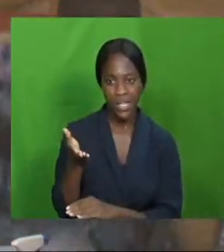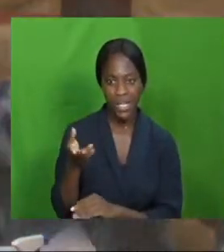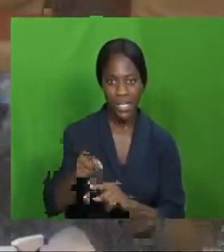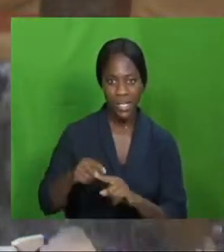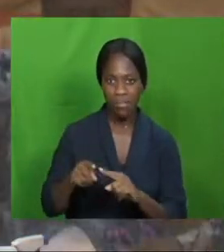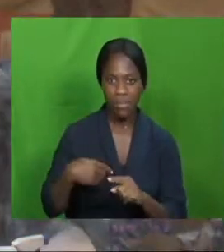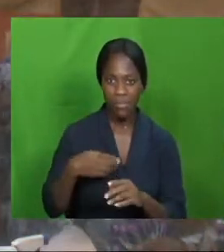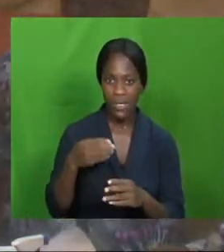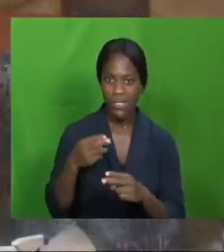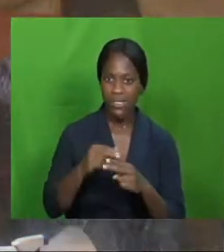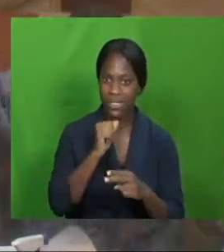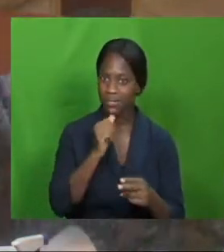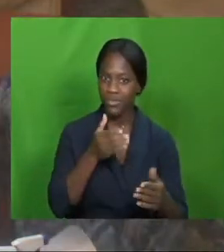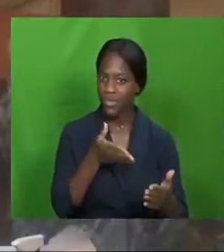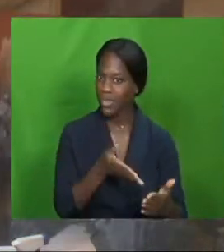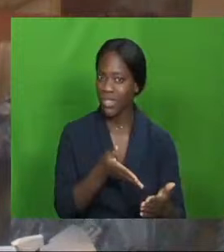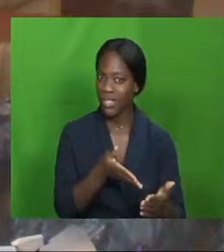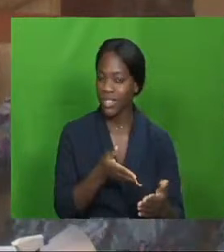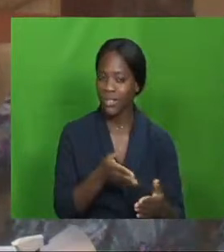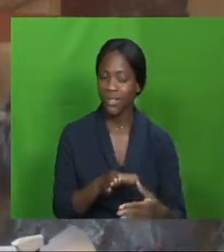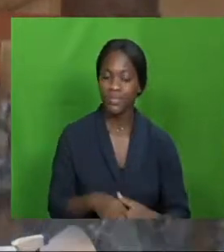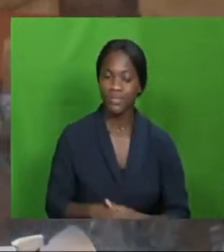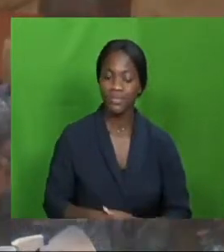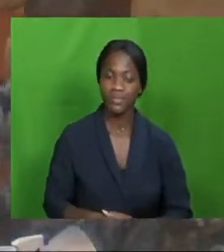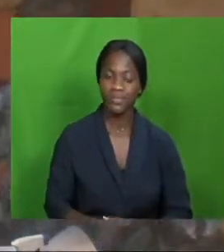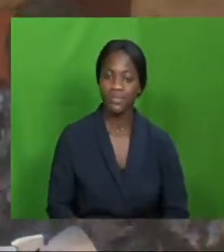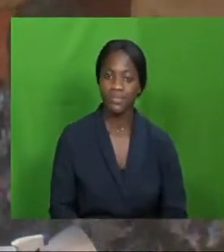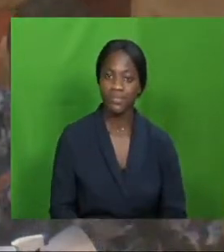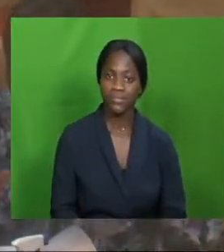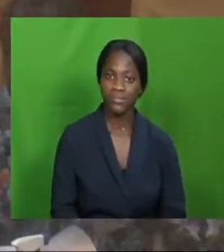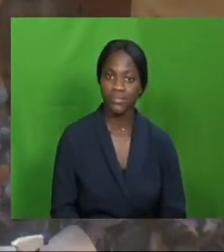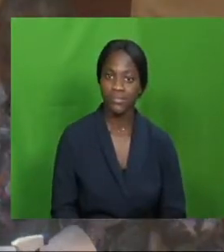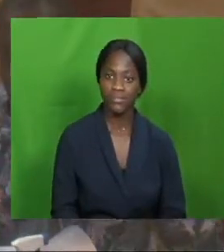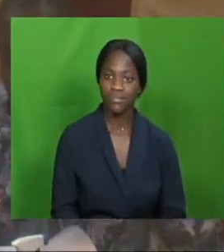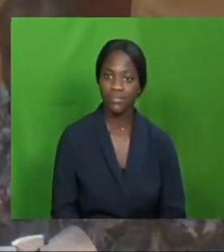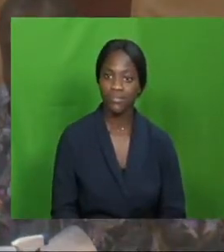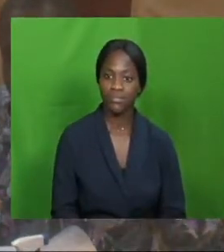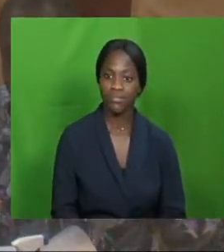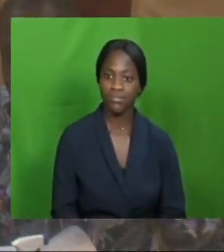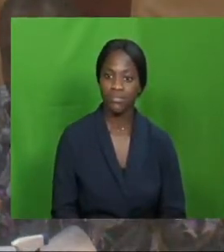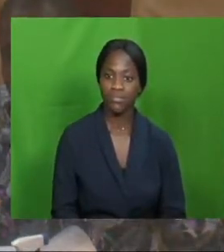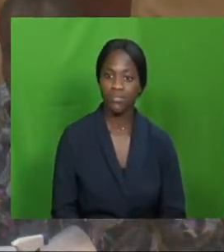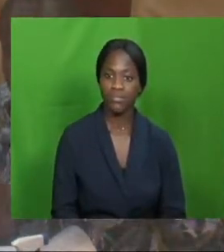is missing. Yes, sir. Yes, sir.